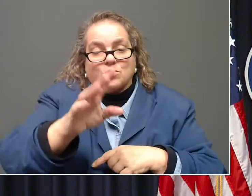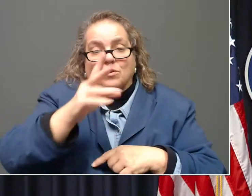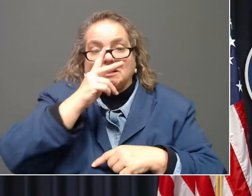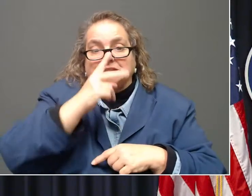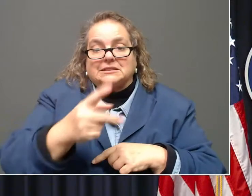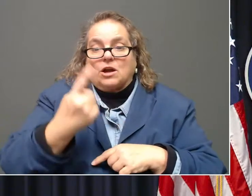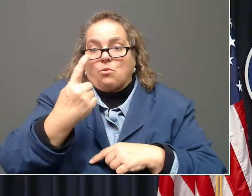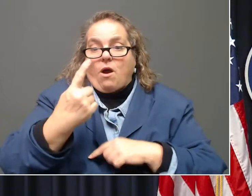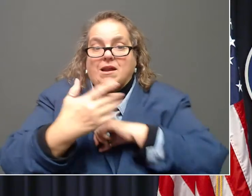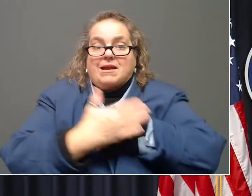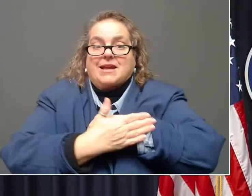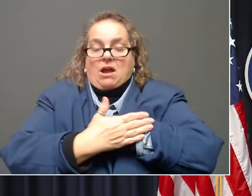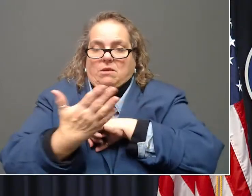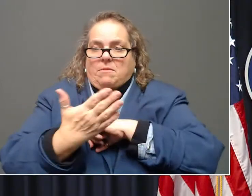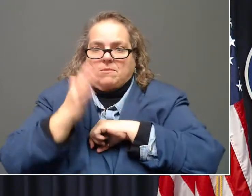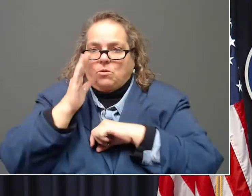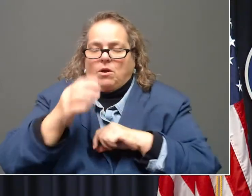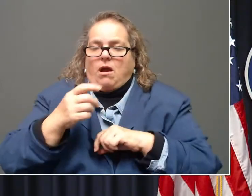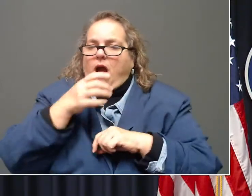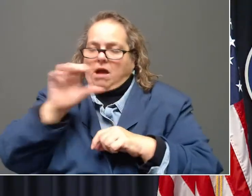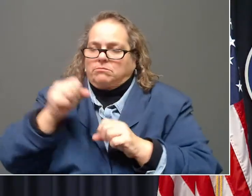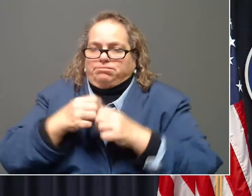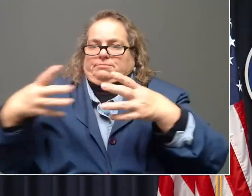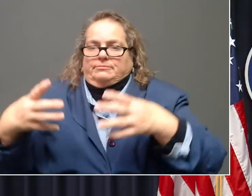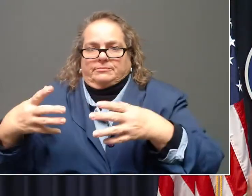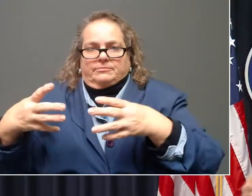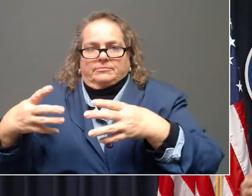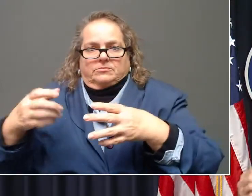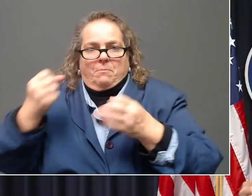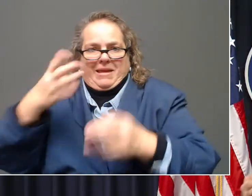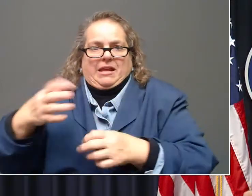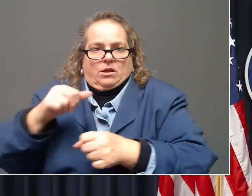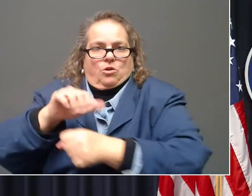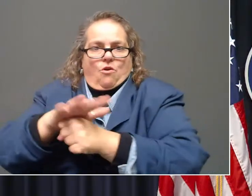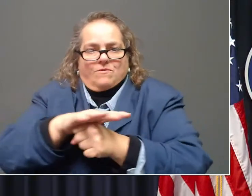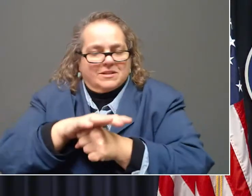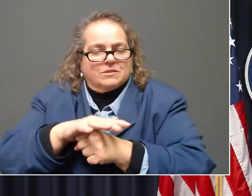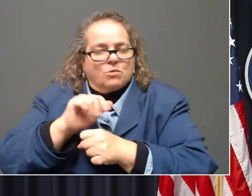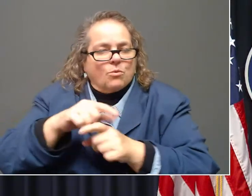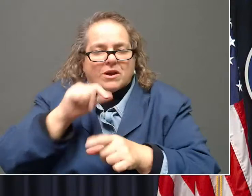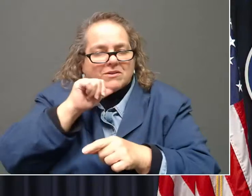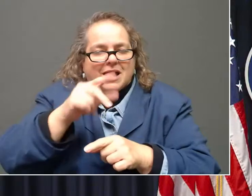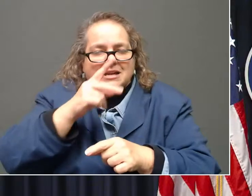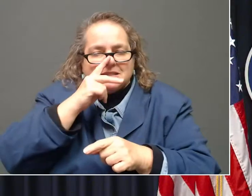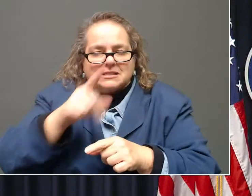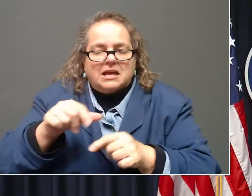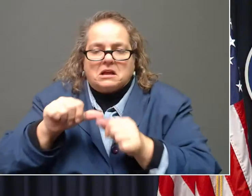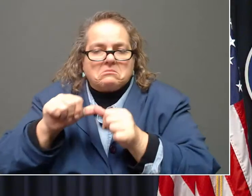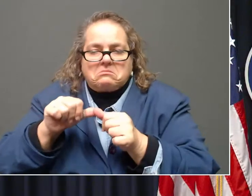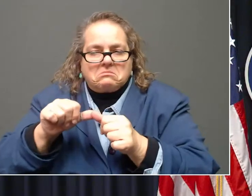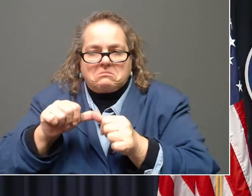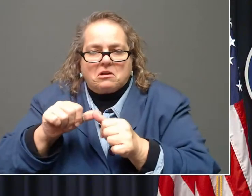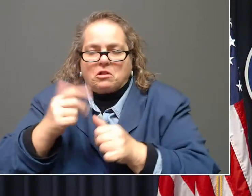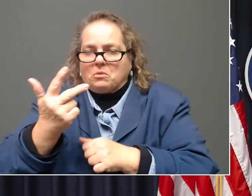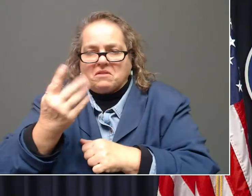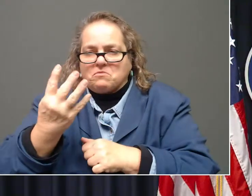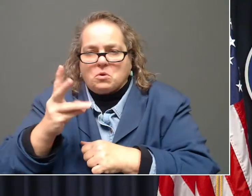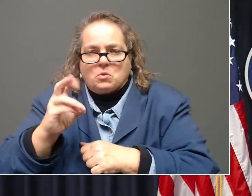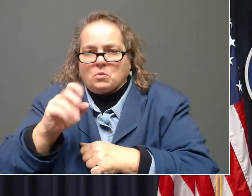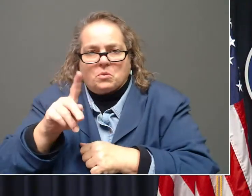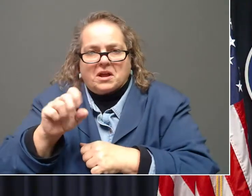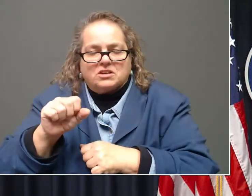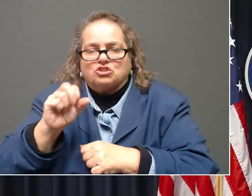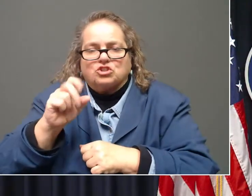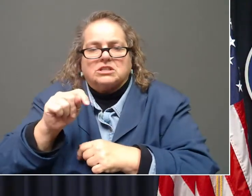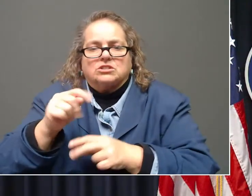County. I believe part of it could be the outbreak in the jail. Part of it could be a little more community